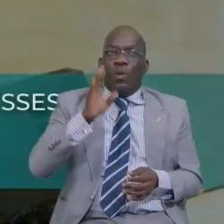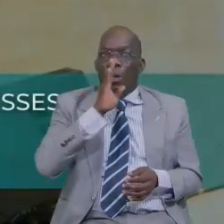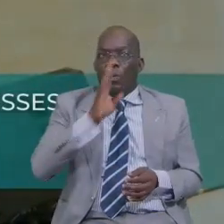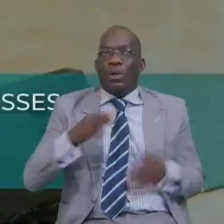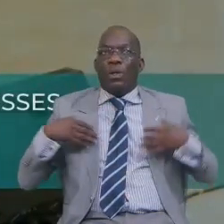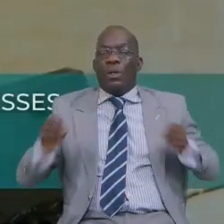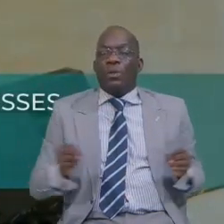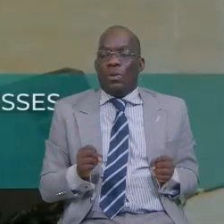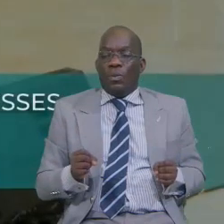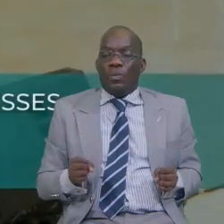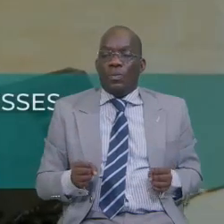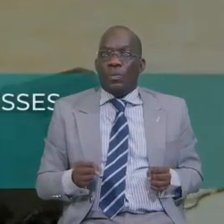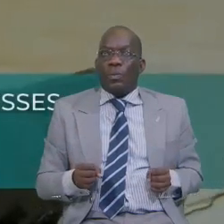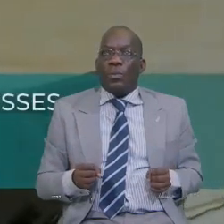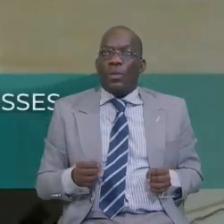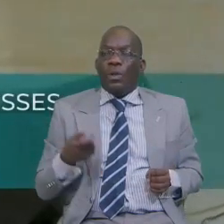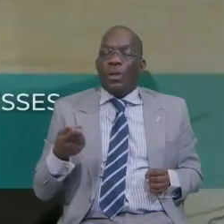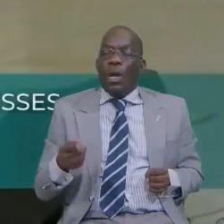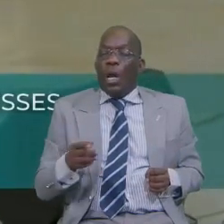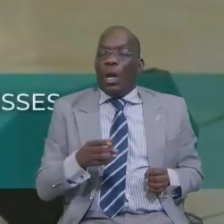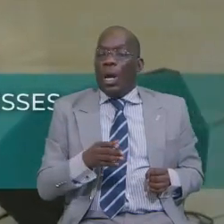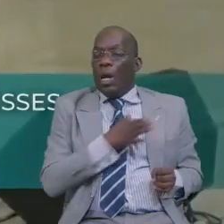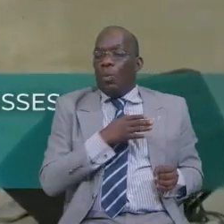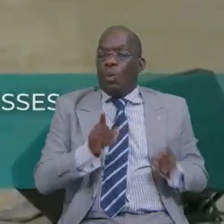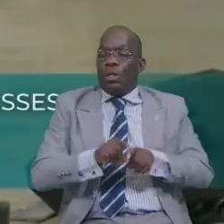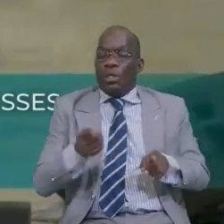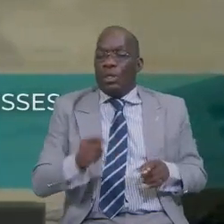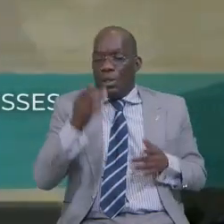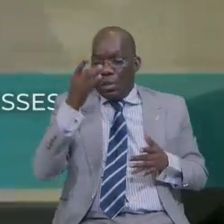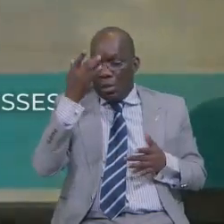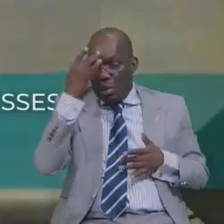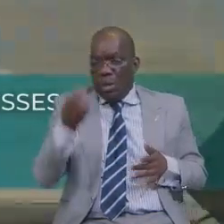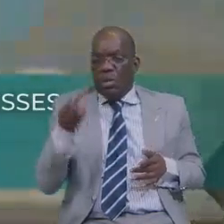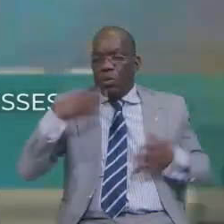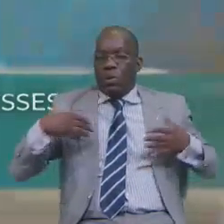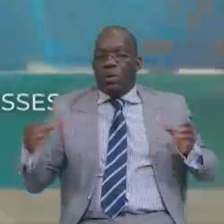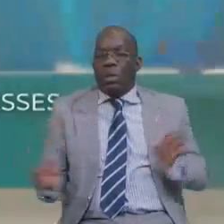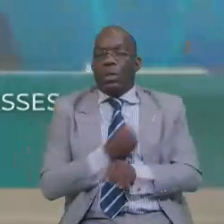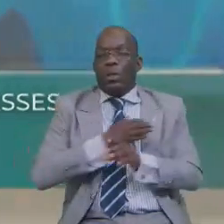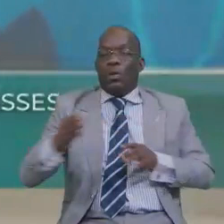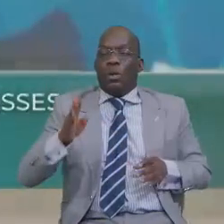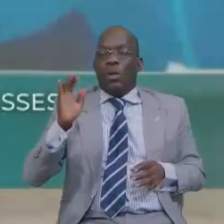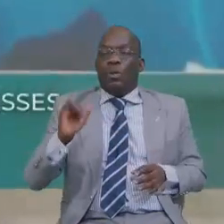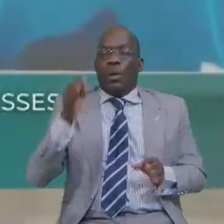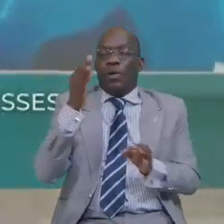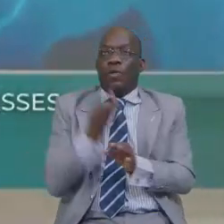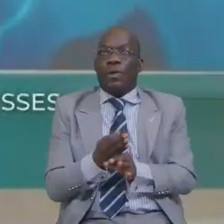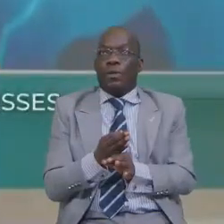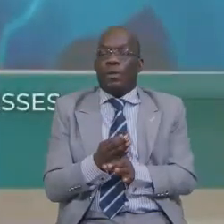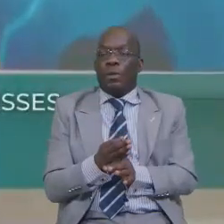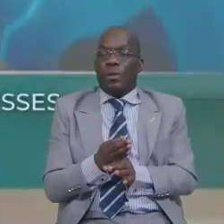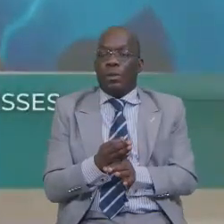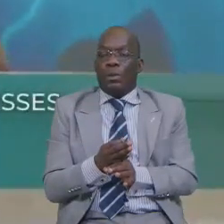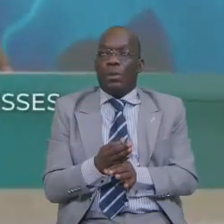incurable, but the Lord healed her. By the faith, he had